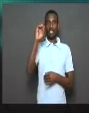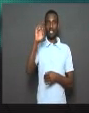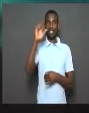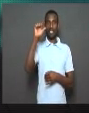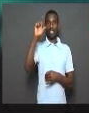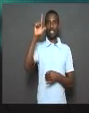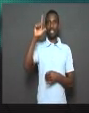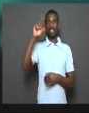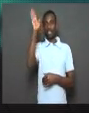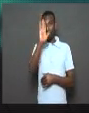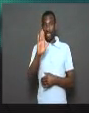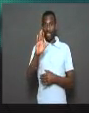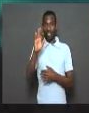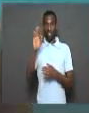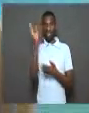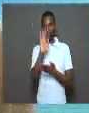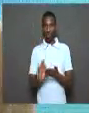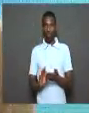form.